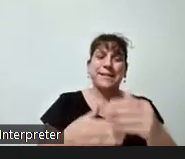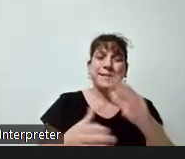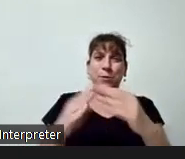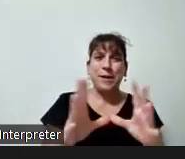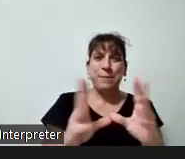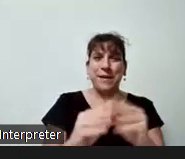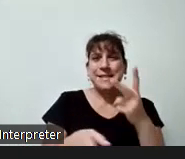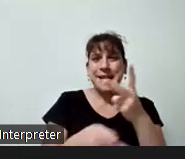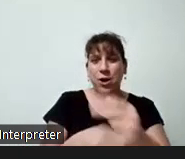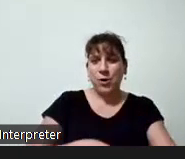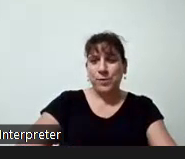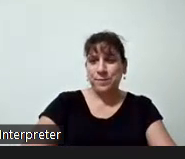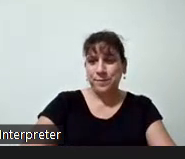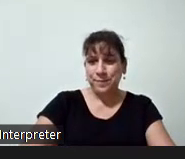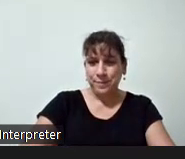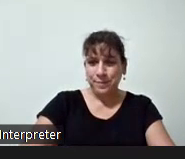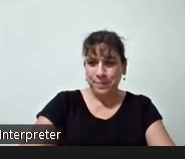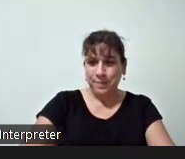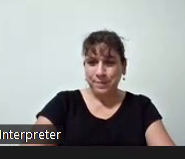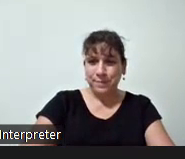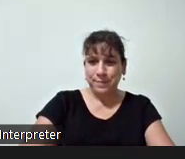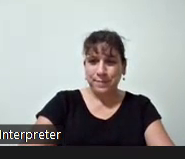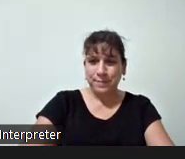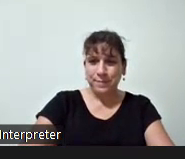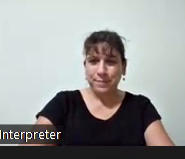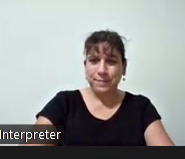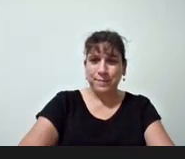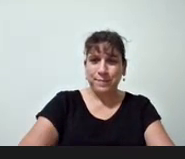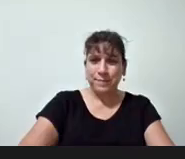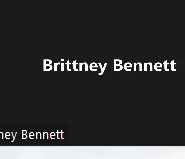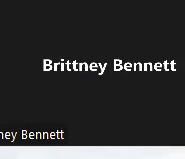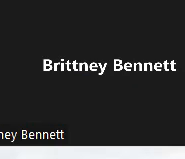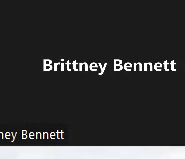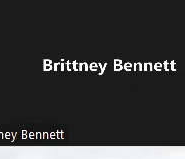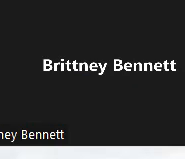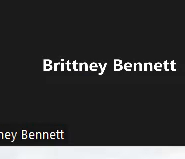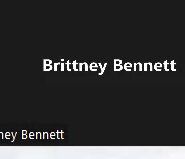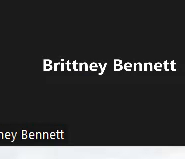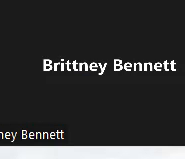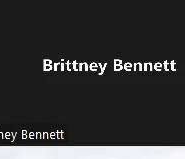Take care. Good night. Good night. Good night.